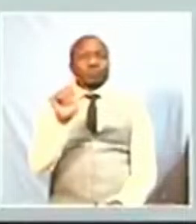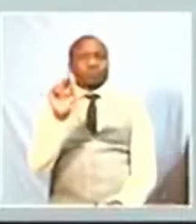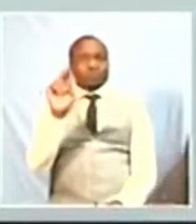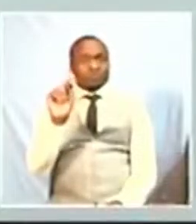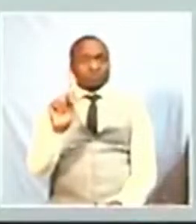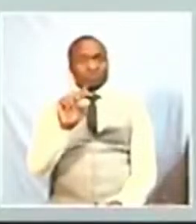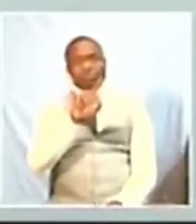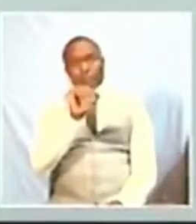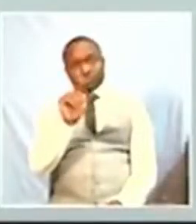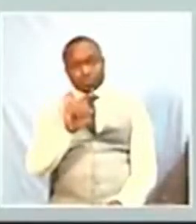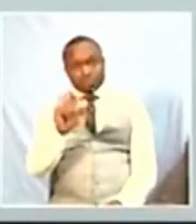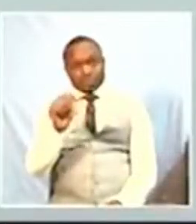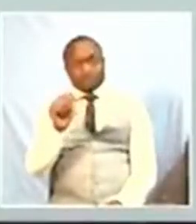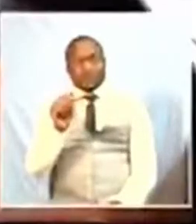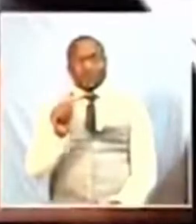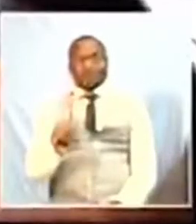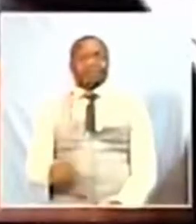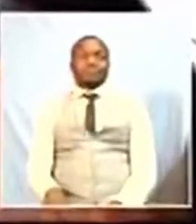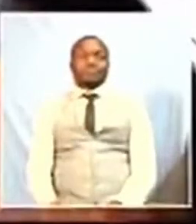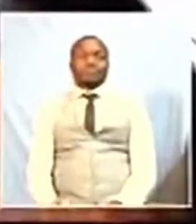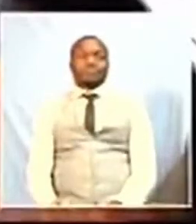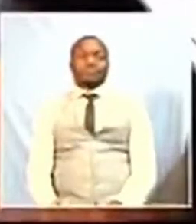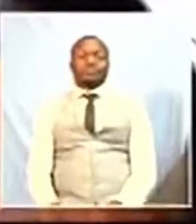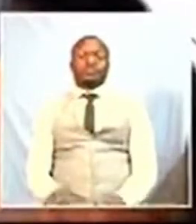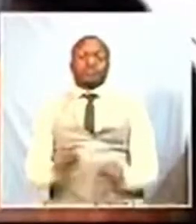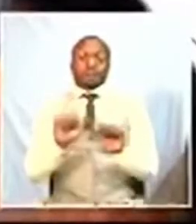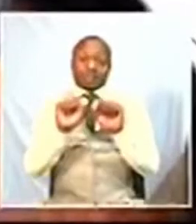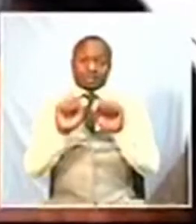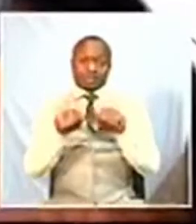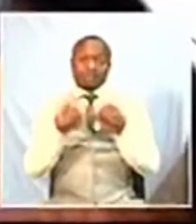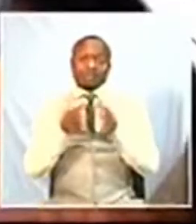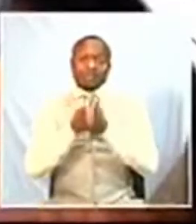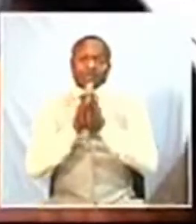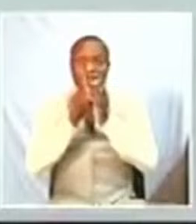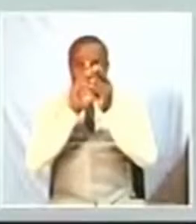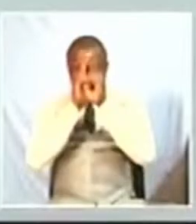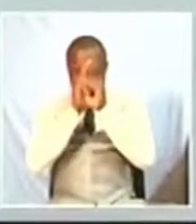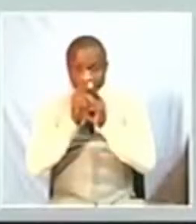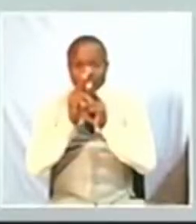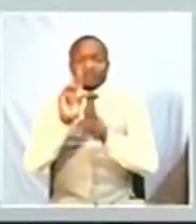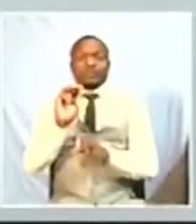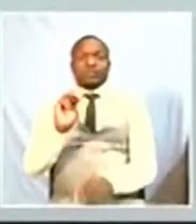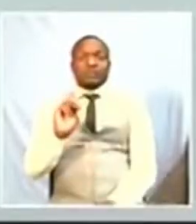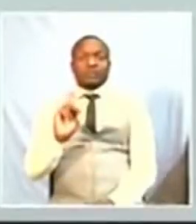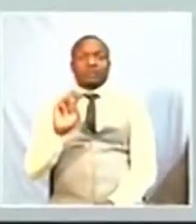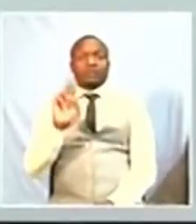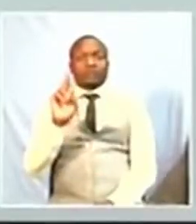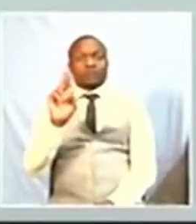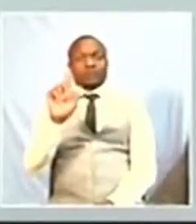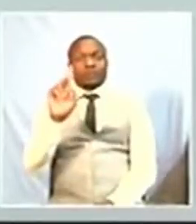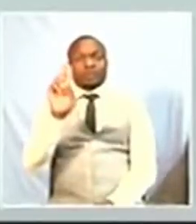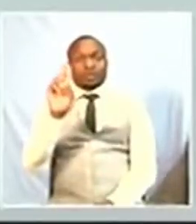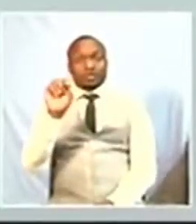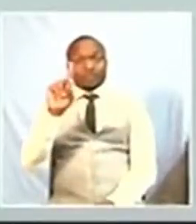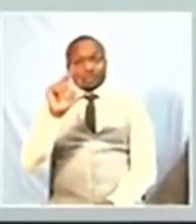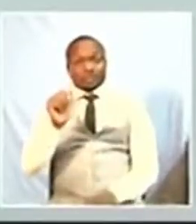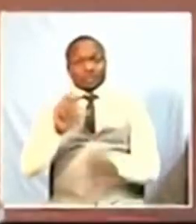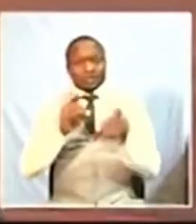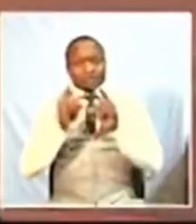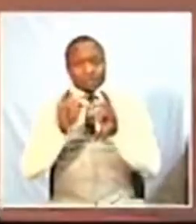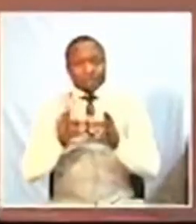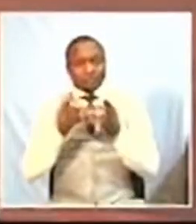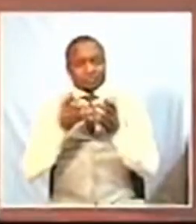Okay. Simple, this question. Okay, let me ask you, Honorable Mulunda, to come in. Director of Finance, I